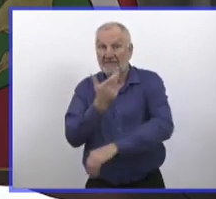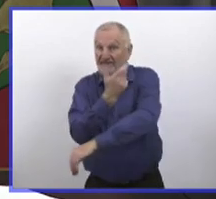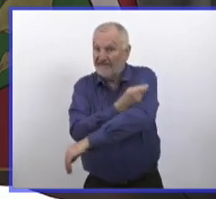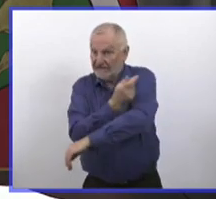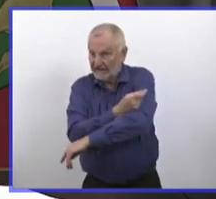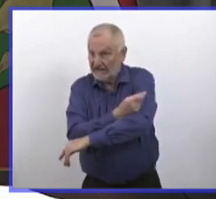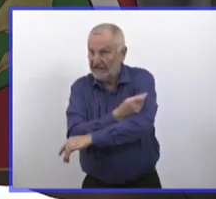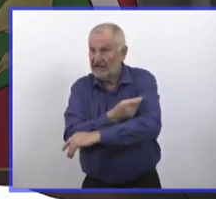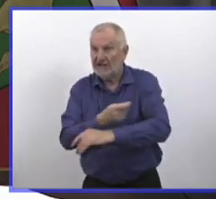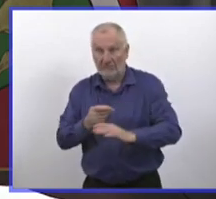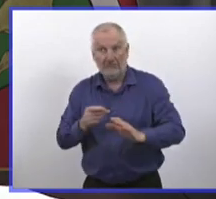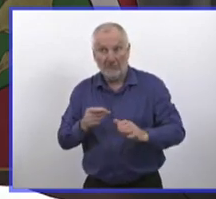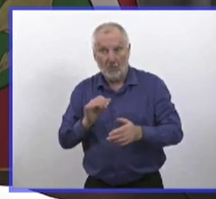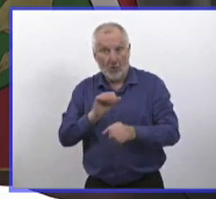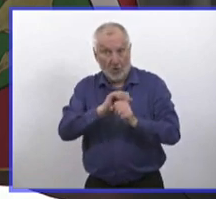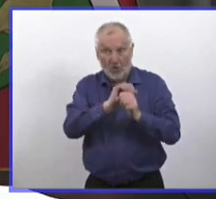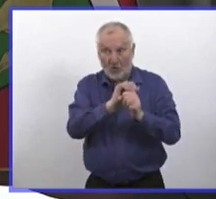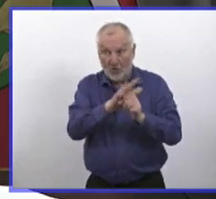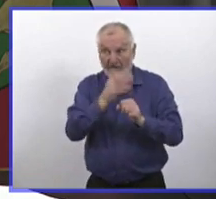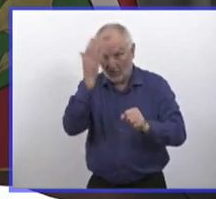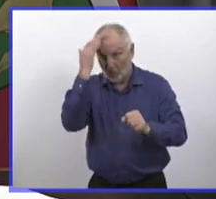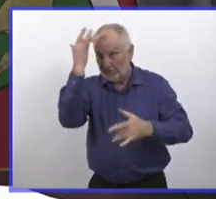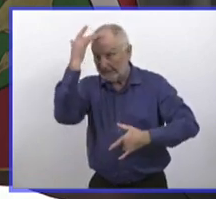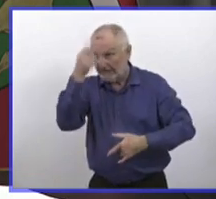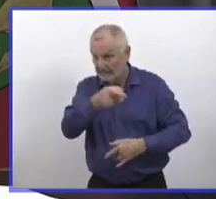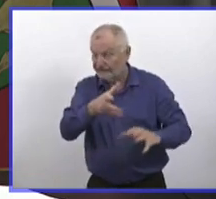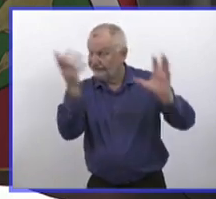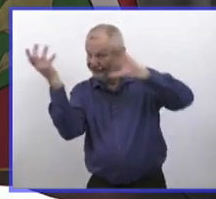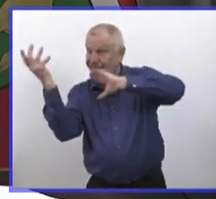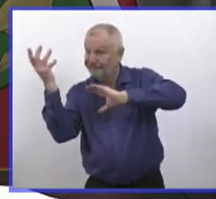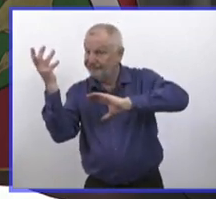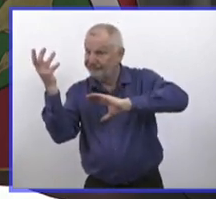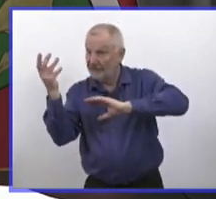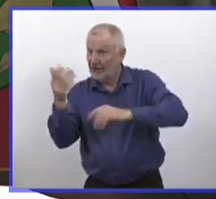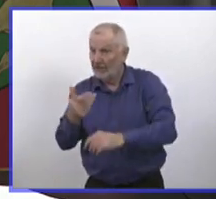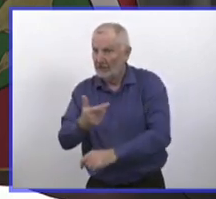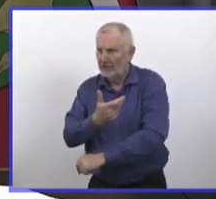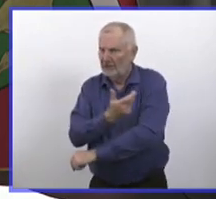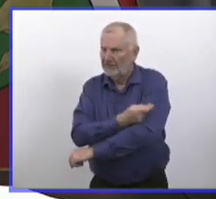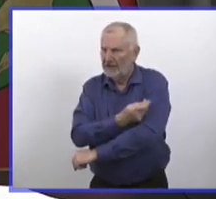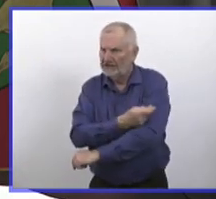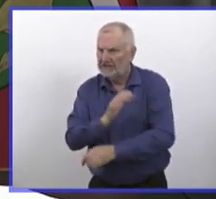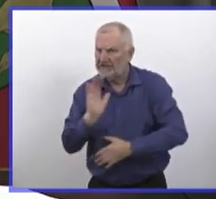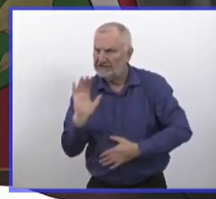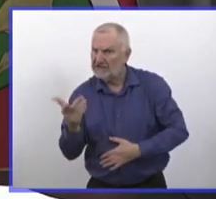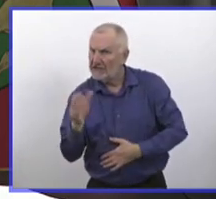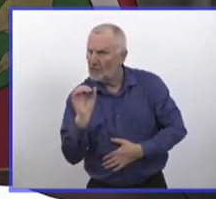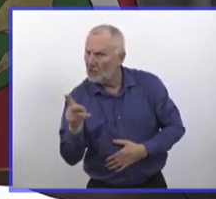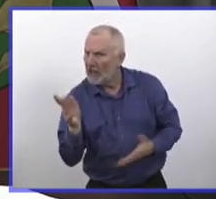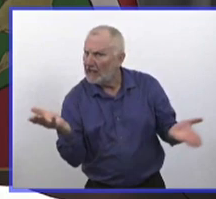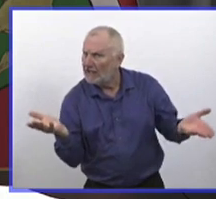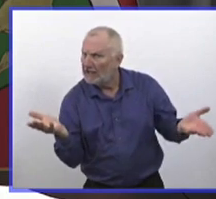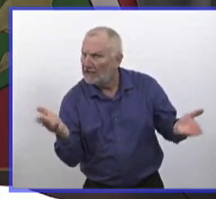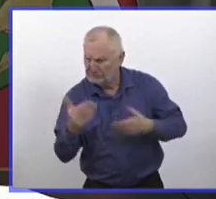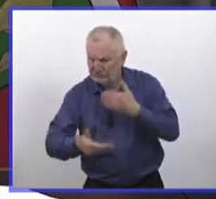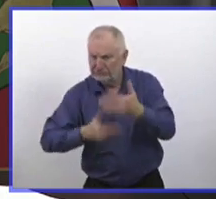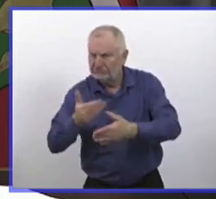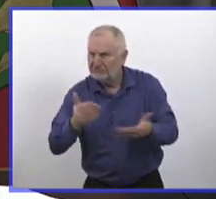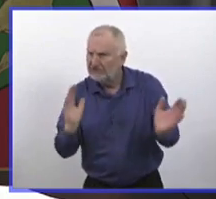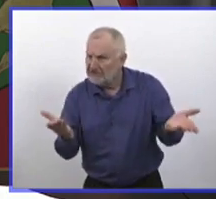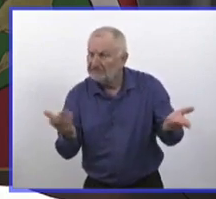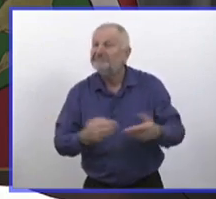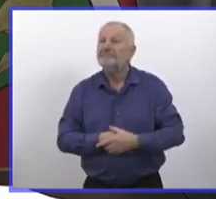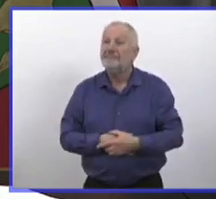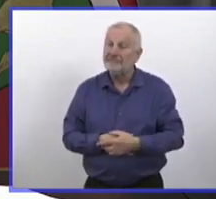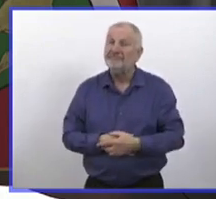risks associated with the infection. So we don't take this lightly. And unfortunately, in this area of medicine, we're used